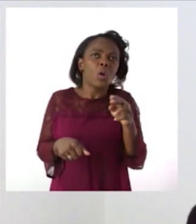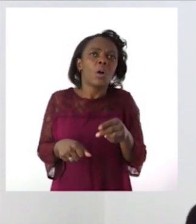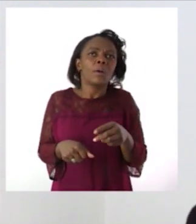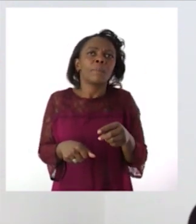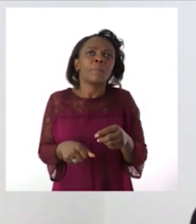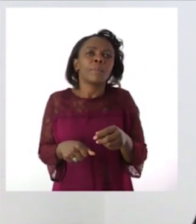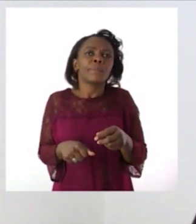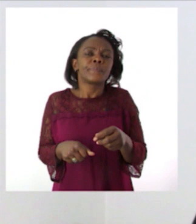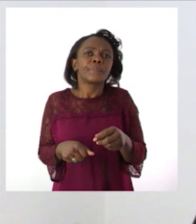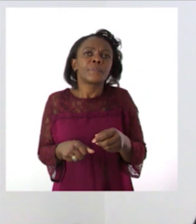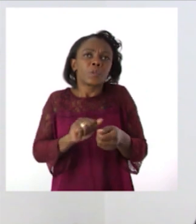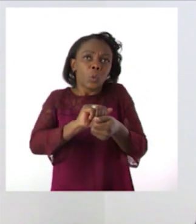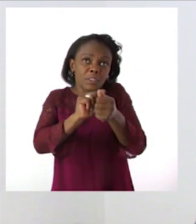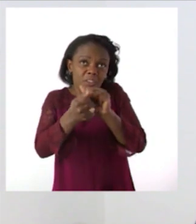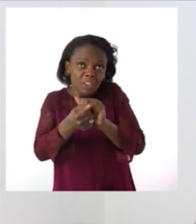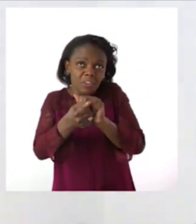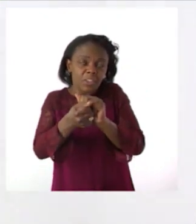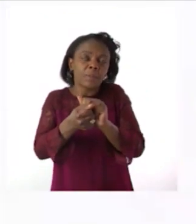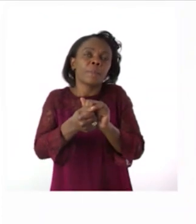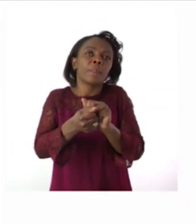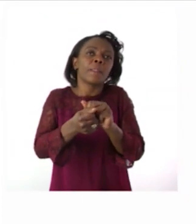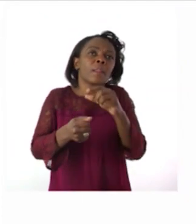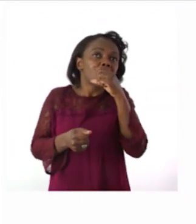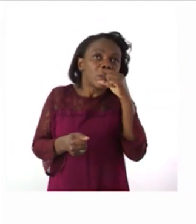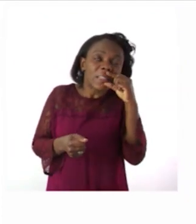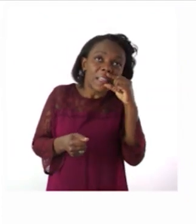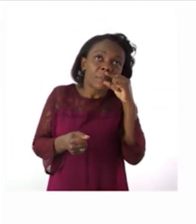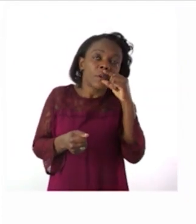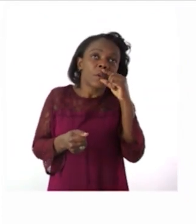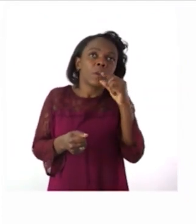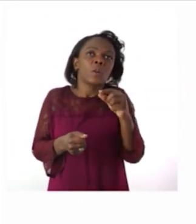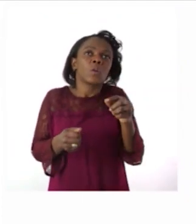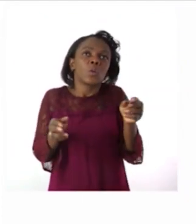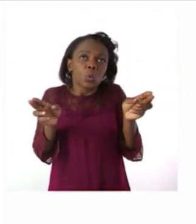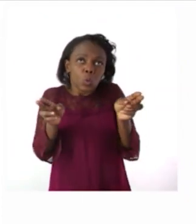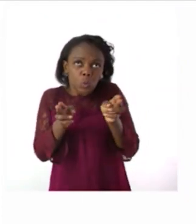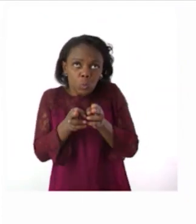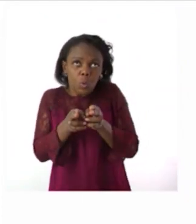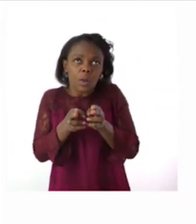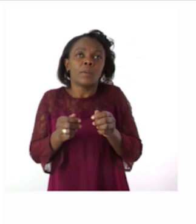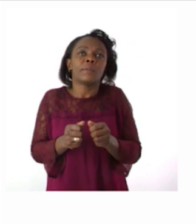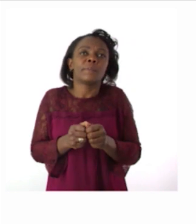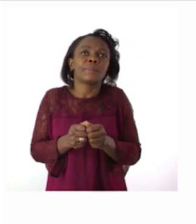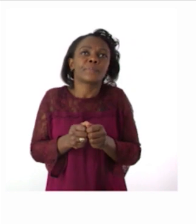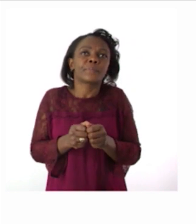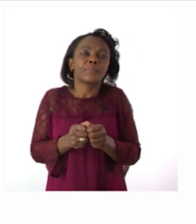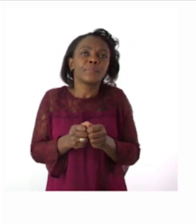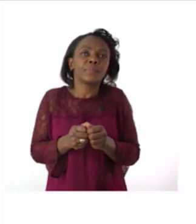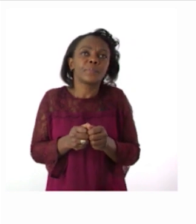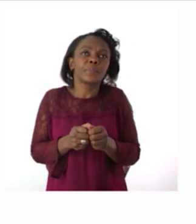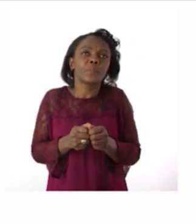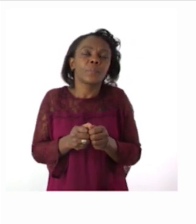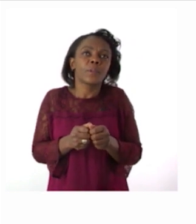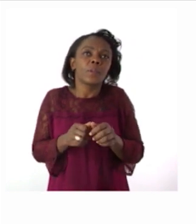Yes. Okay, so she, it tells us more about this pronoun. So the name which the